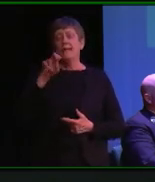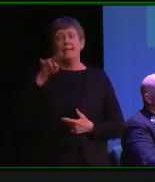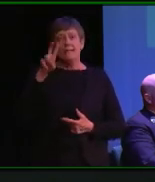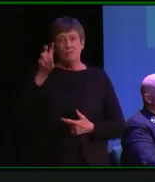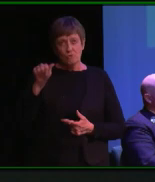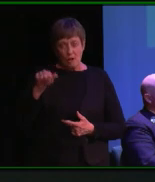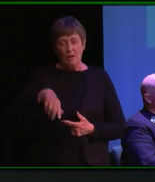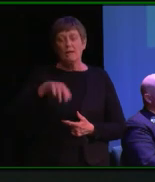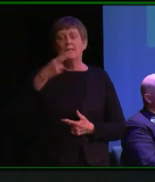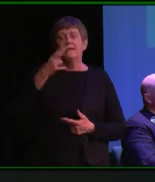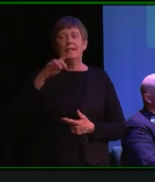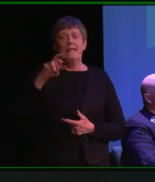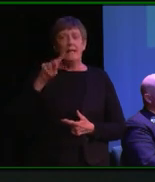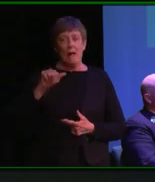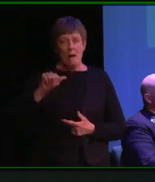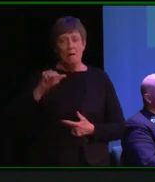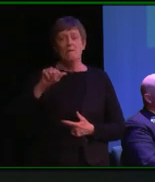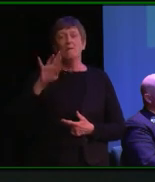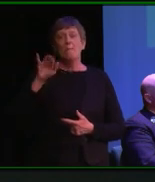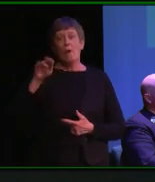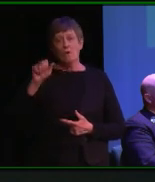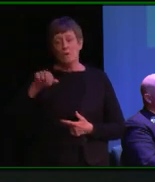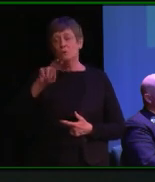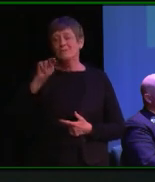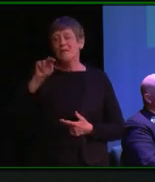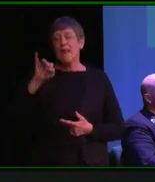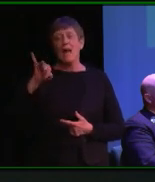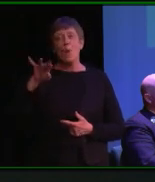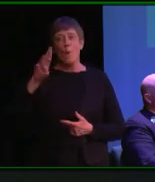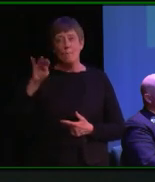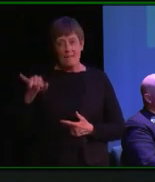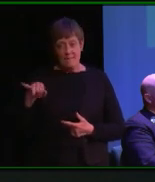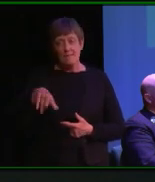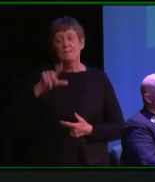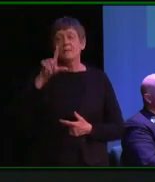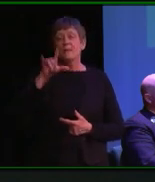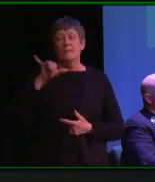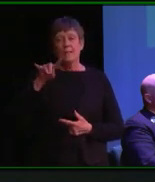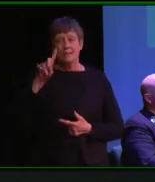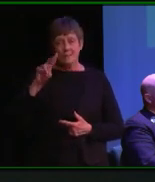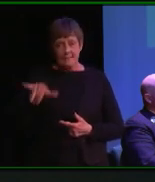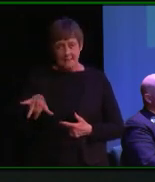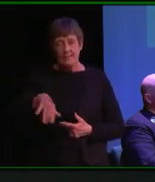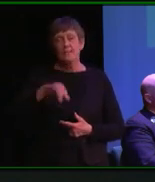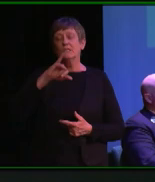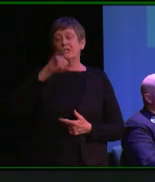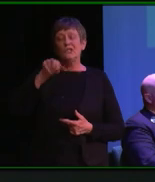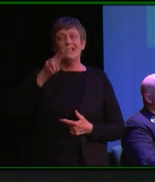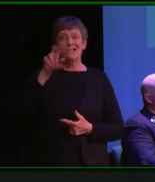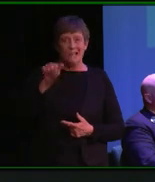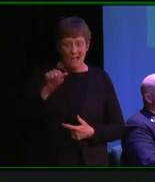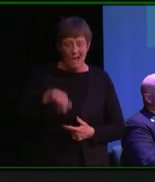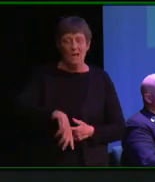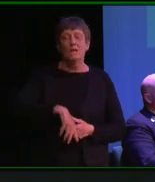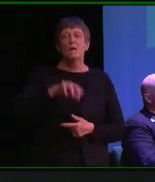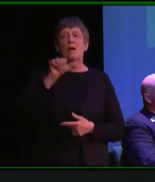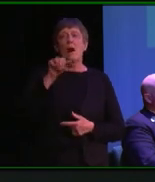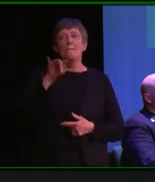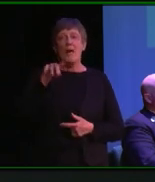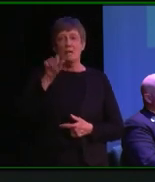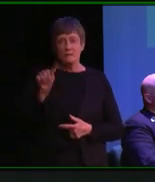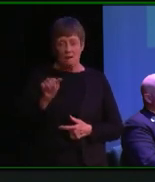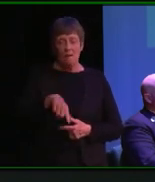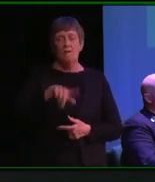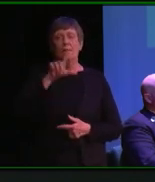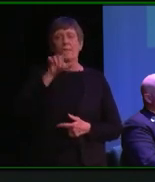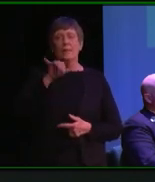Pina Barros, Naomi Carlson, Lindsay Ferreira, Jessica Gonzalez, Amanda Grant,